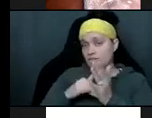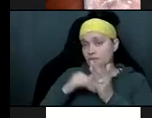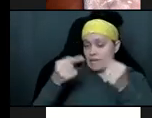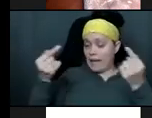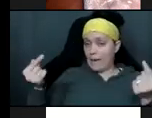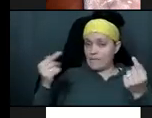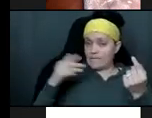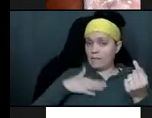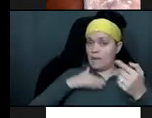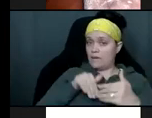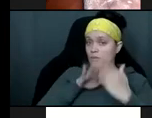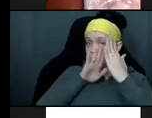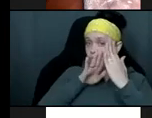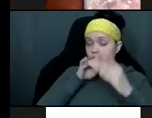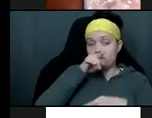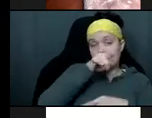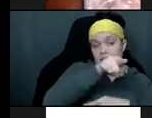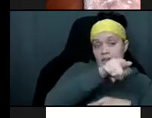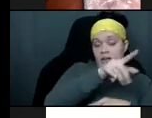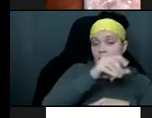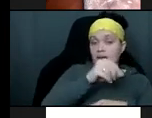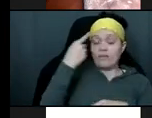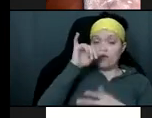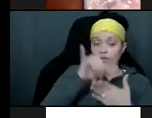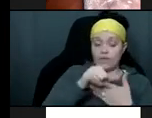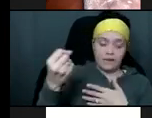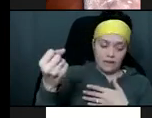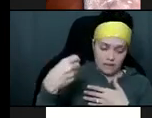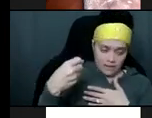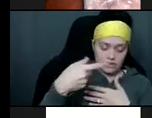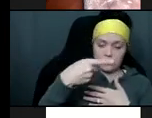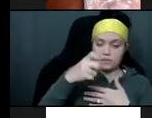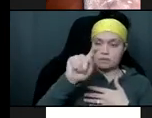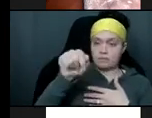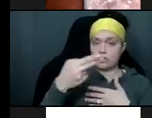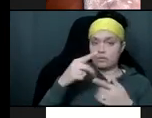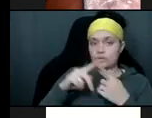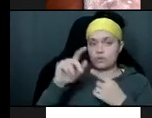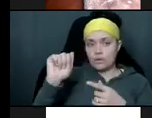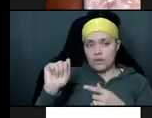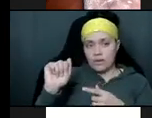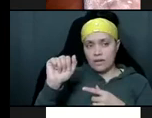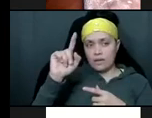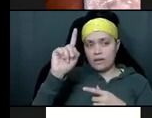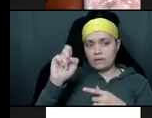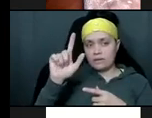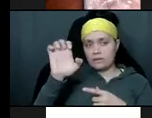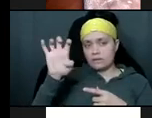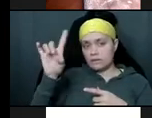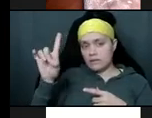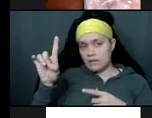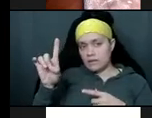of my approach there. And to do that, yes, you go from Perth to Adelaide would be the nearest that meets that